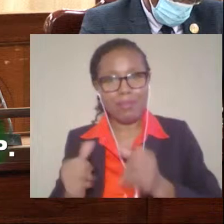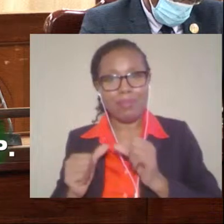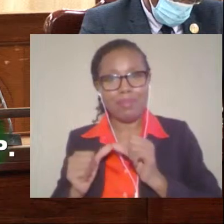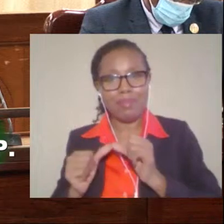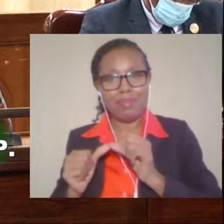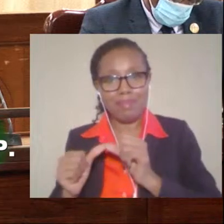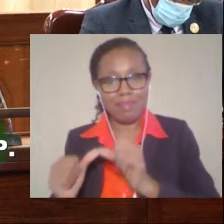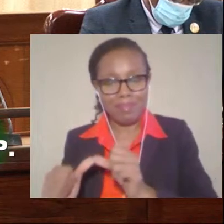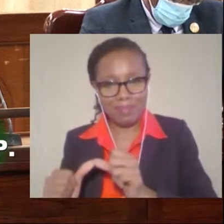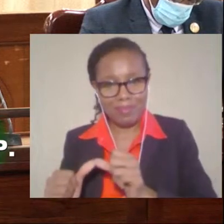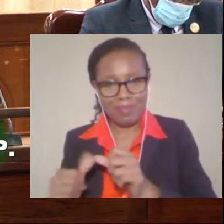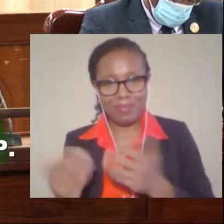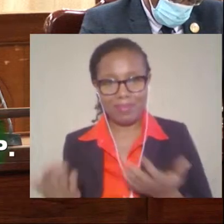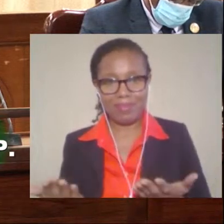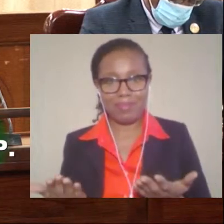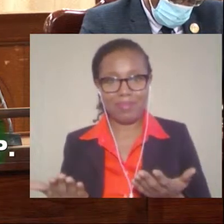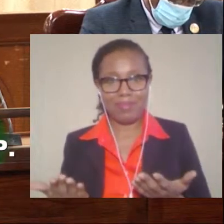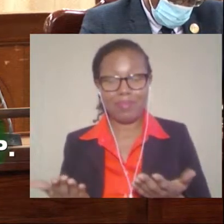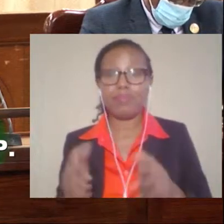Now, labor,